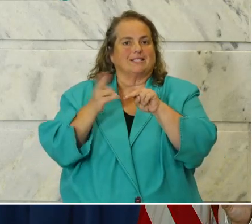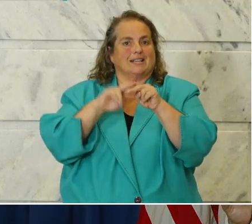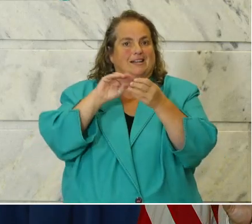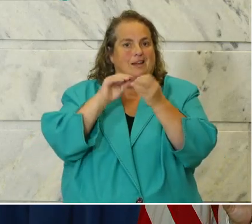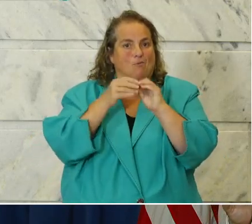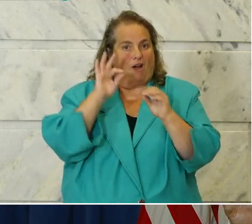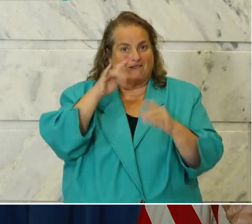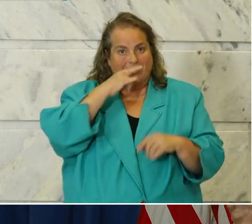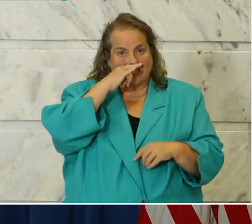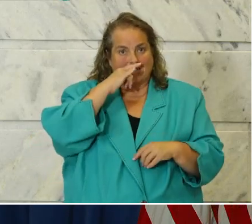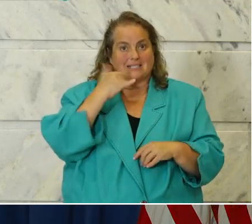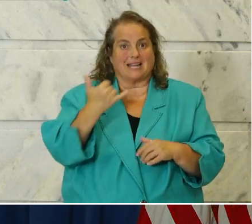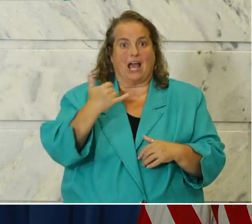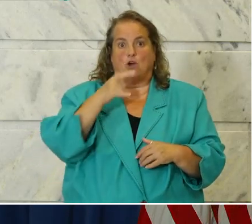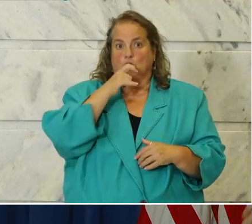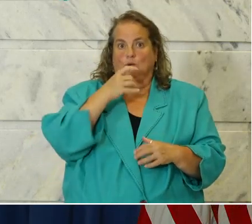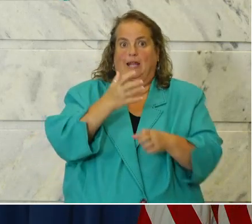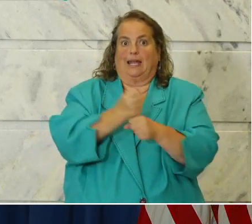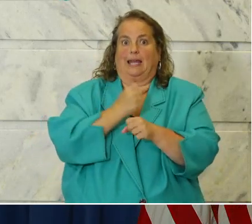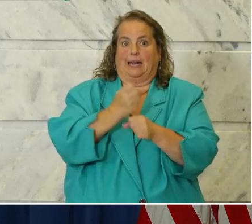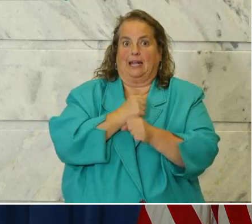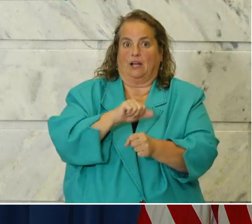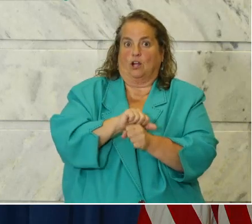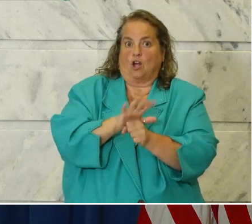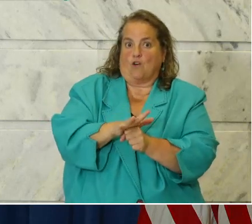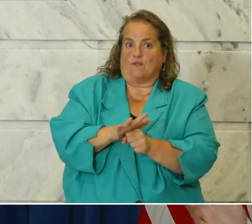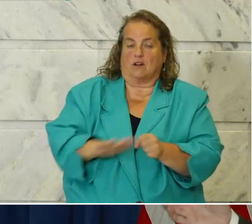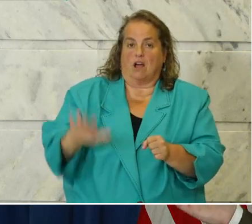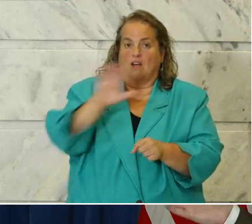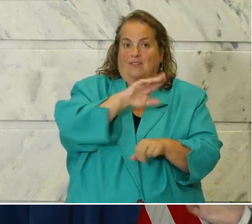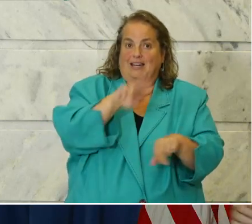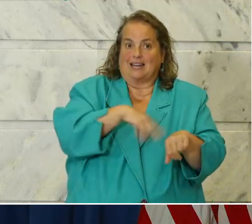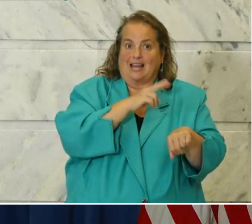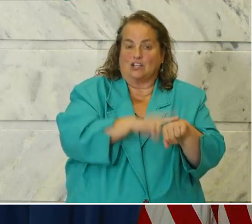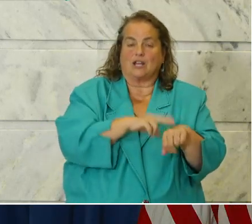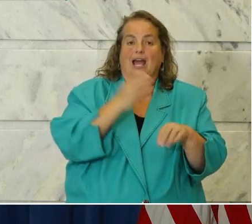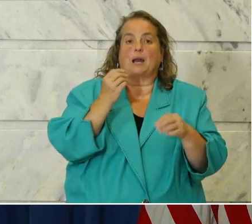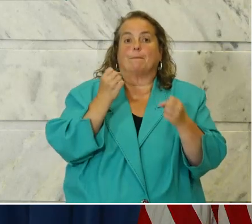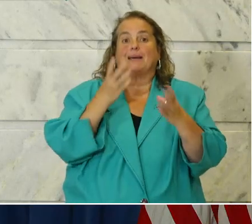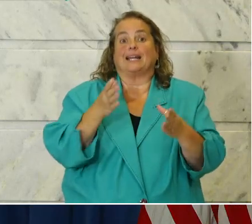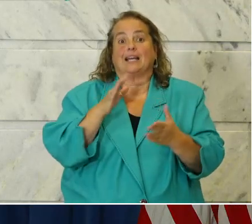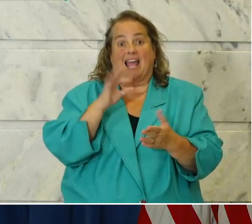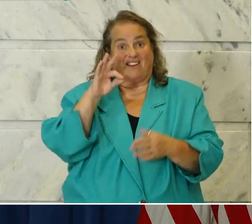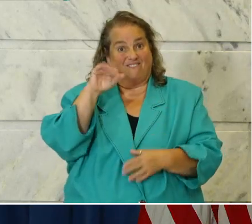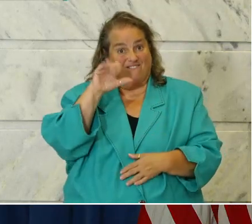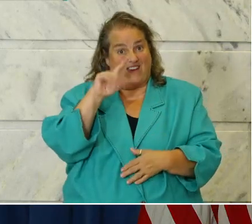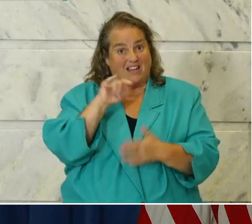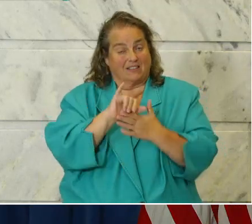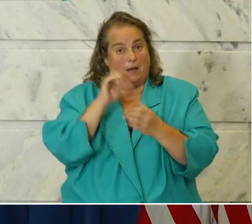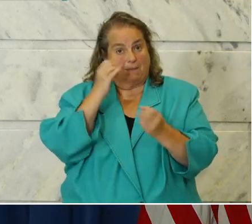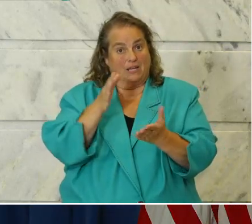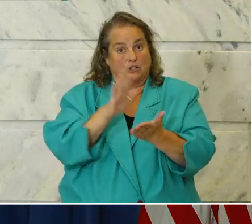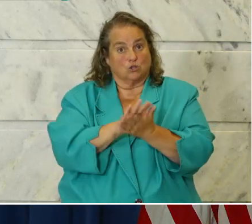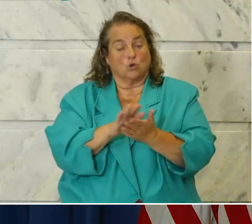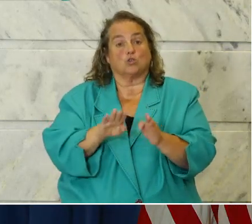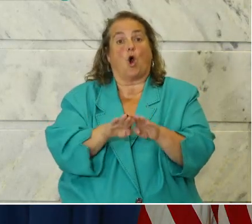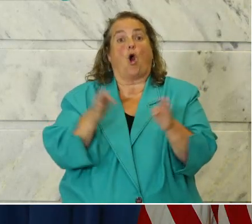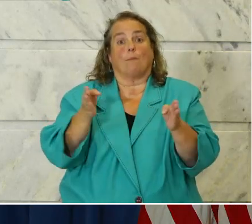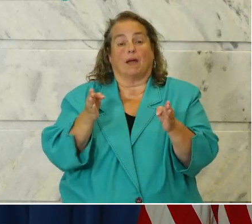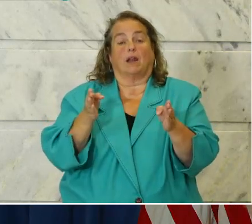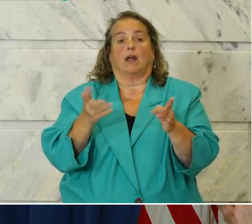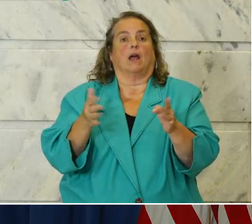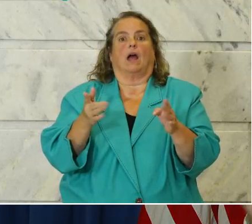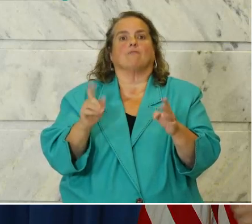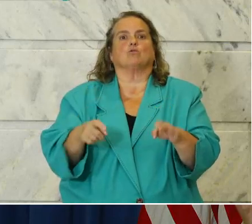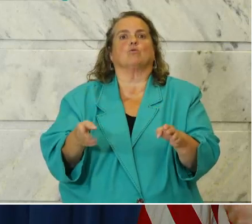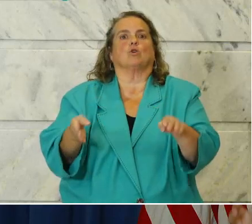that are testing positive, with what we're seeing nationwide, and the fact that so many schools right now that are trying to go back in the height of the